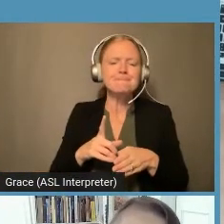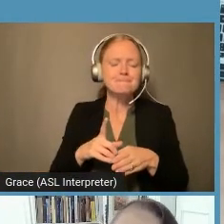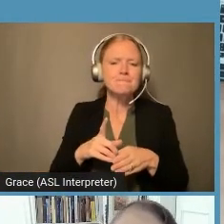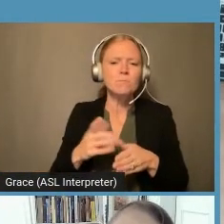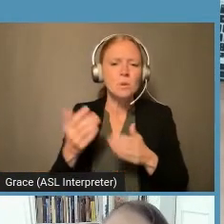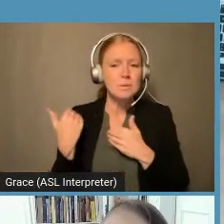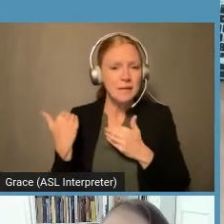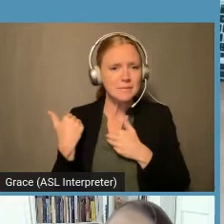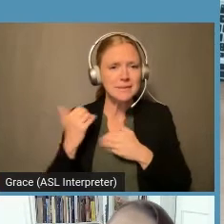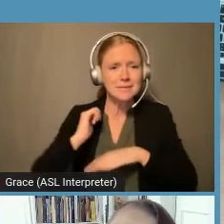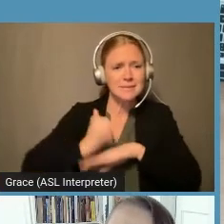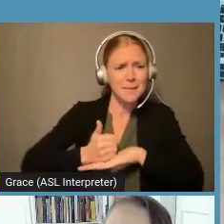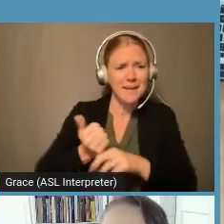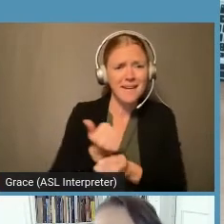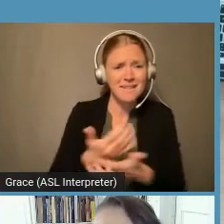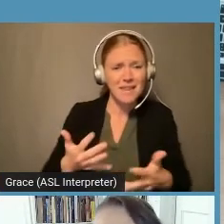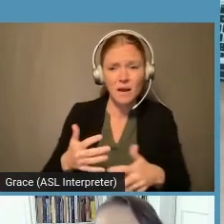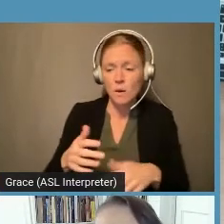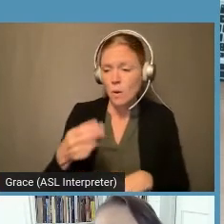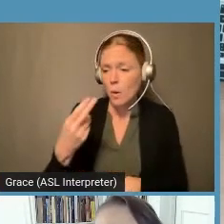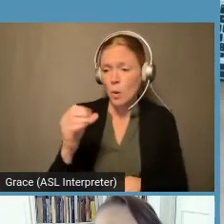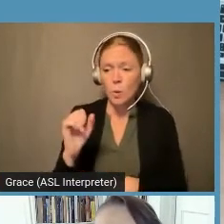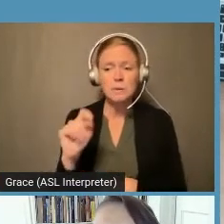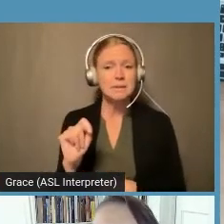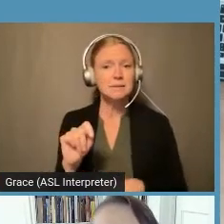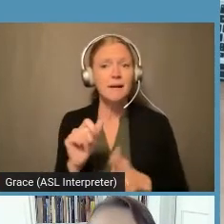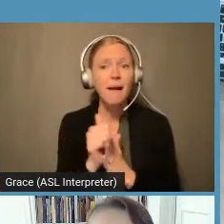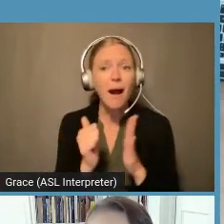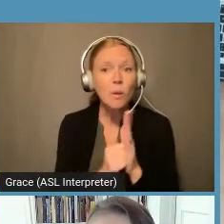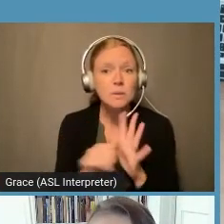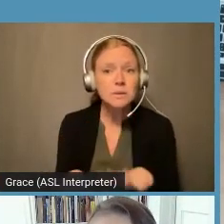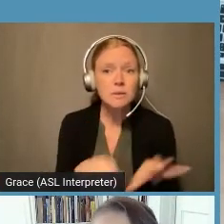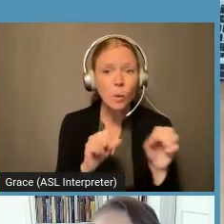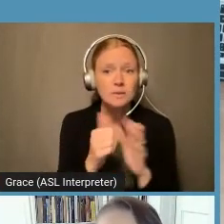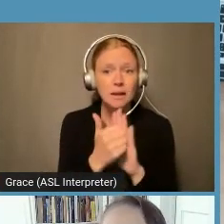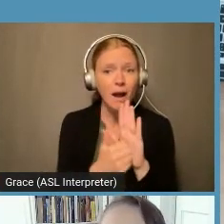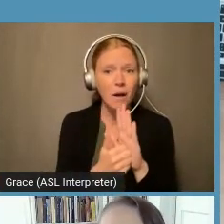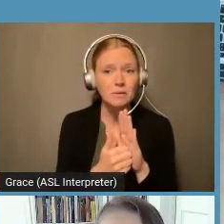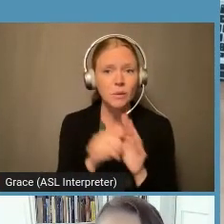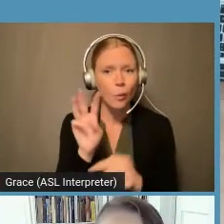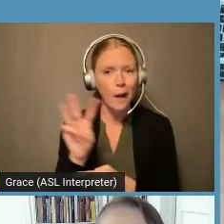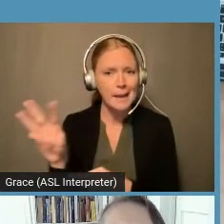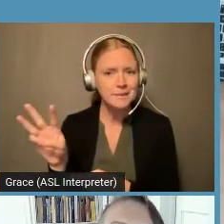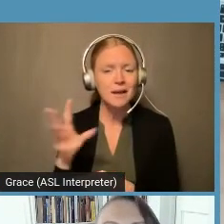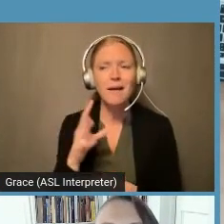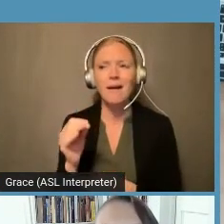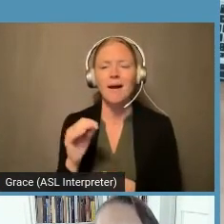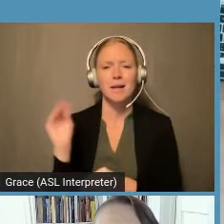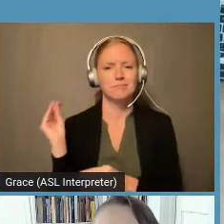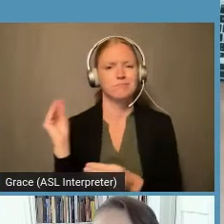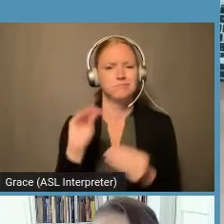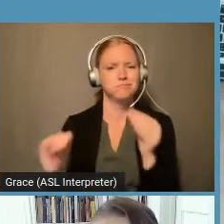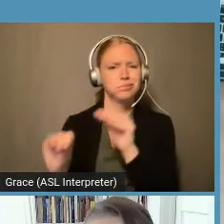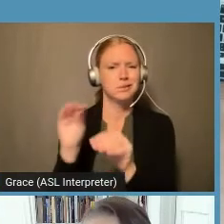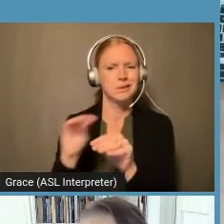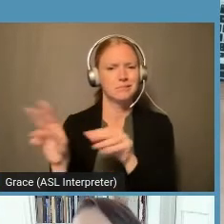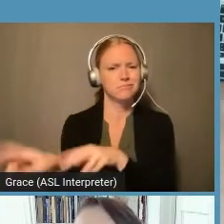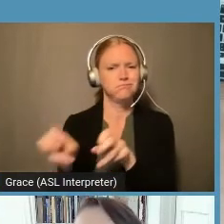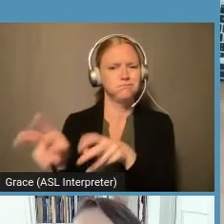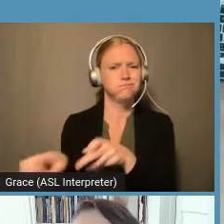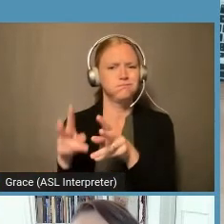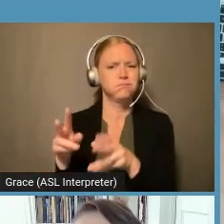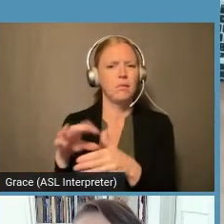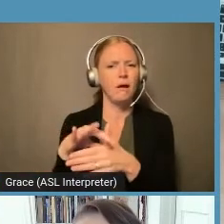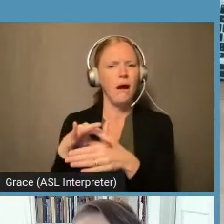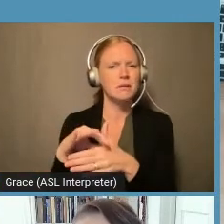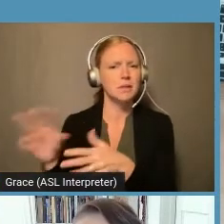from your hosting account to migrating content into the built website, helping you figure out